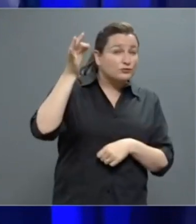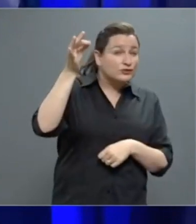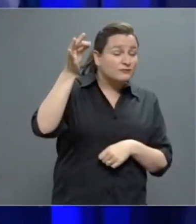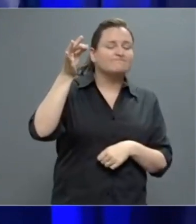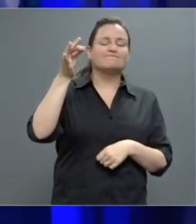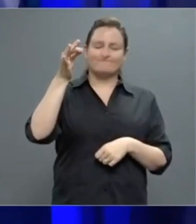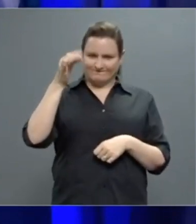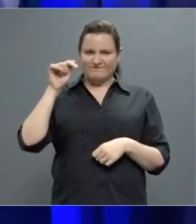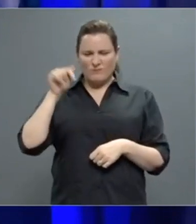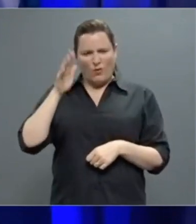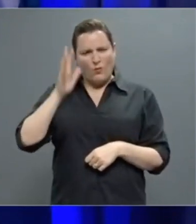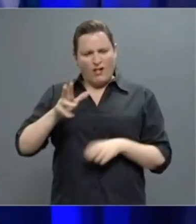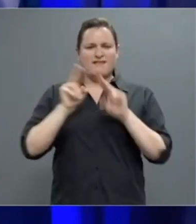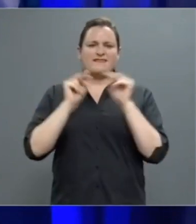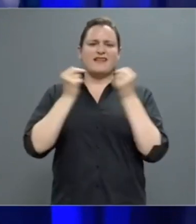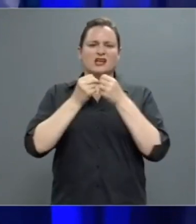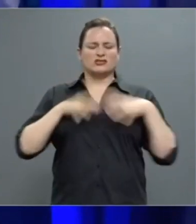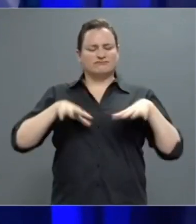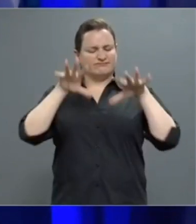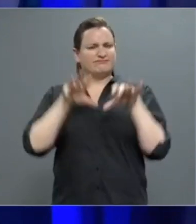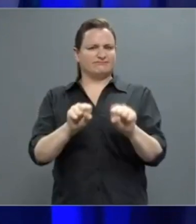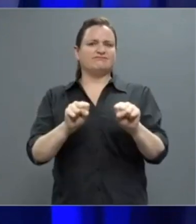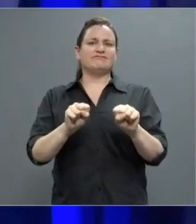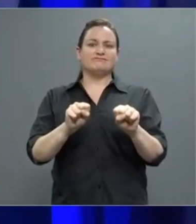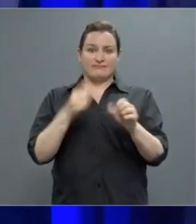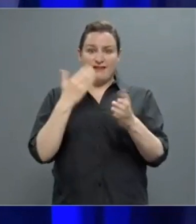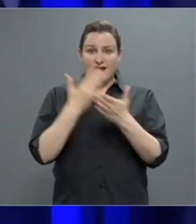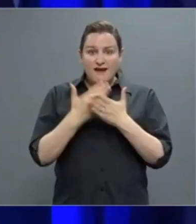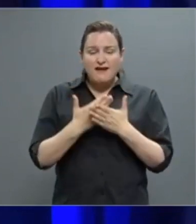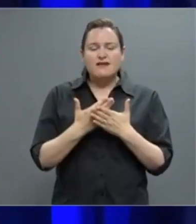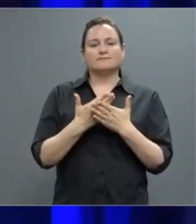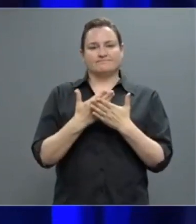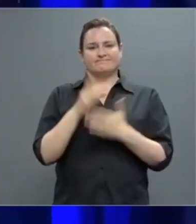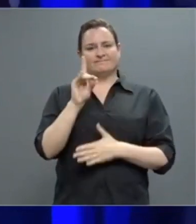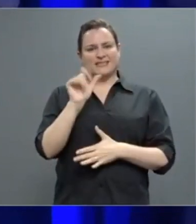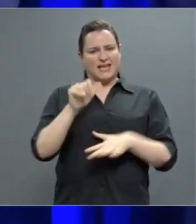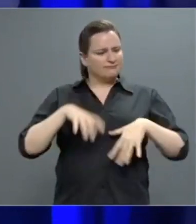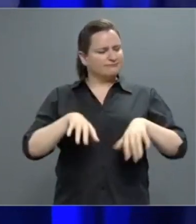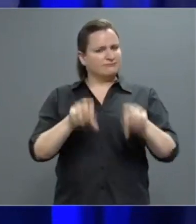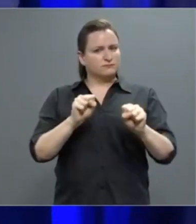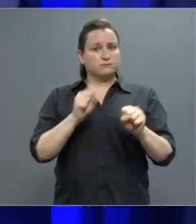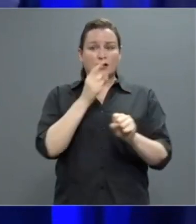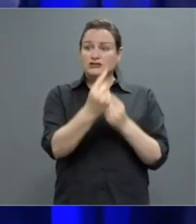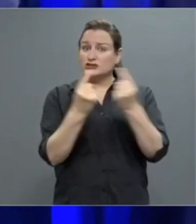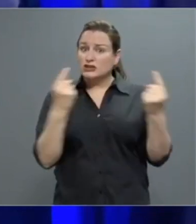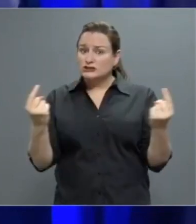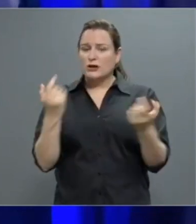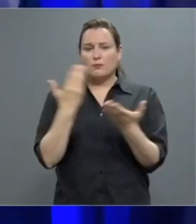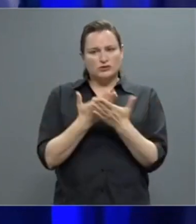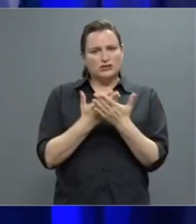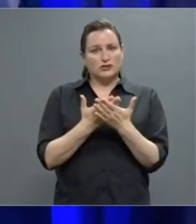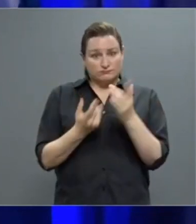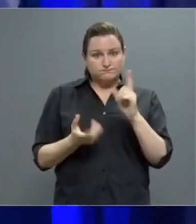government that's going to unlock the boundless potential of each and every South African and of our country.